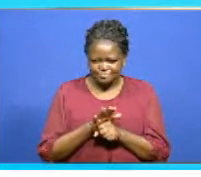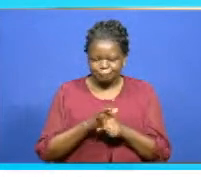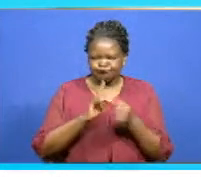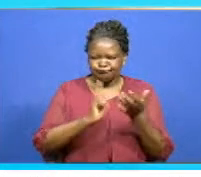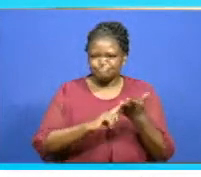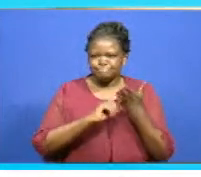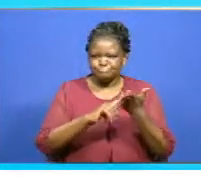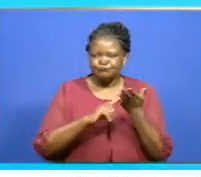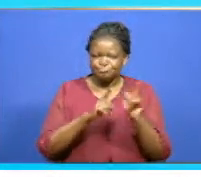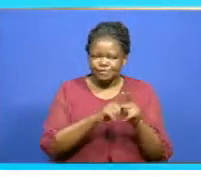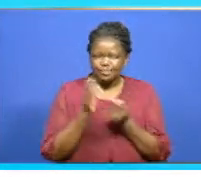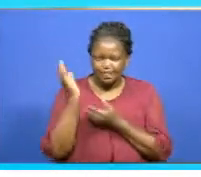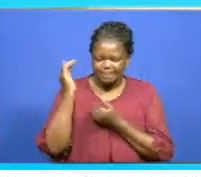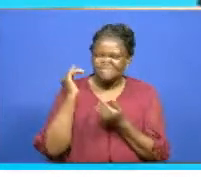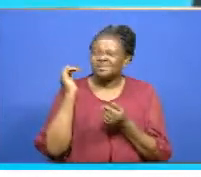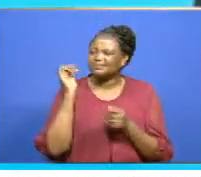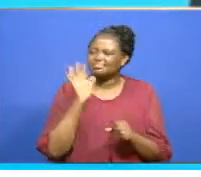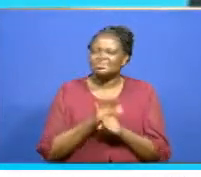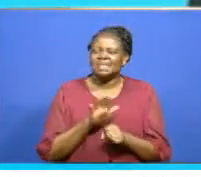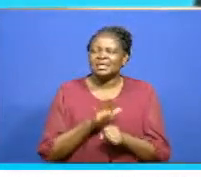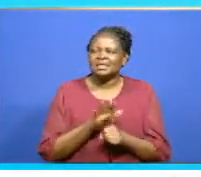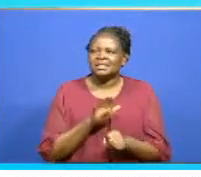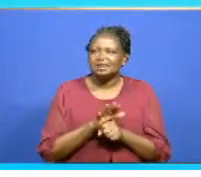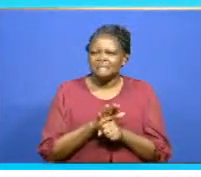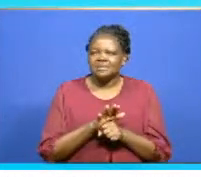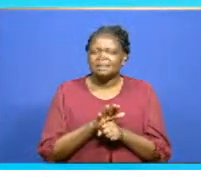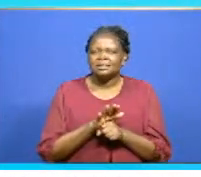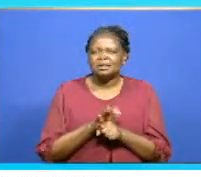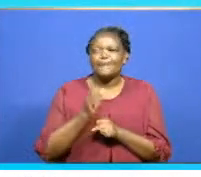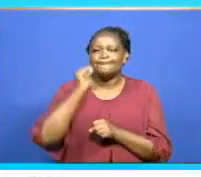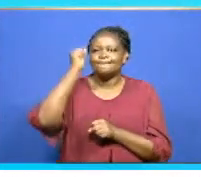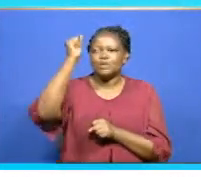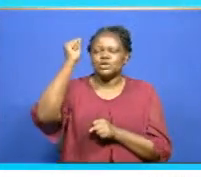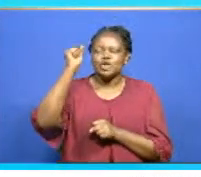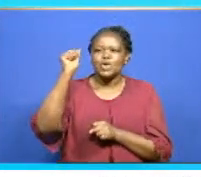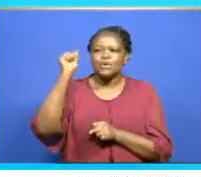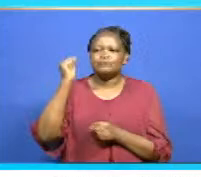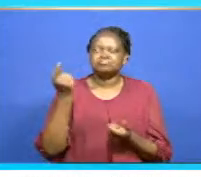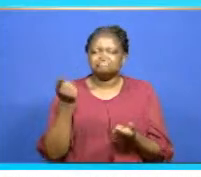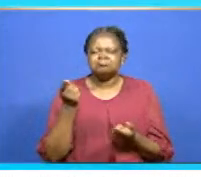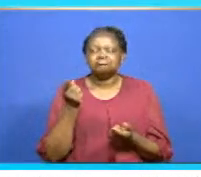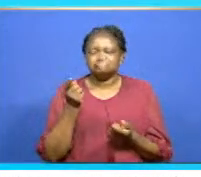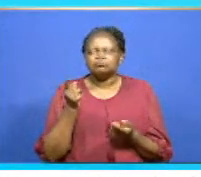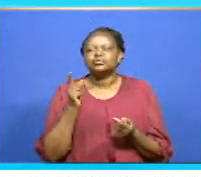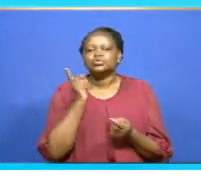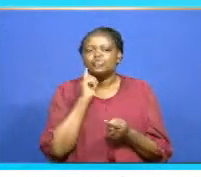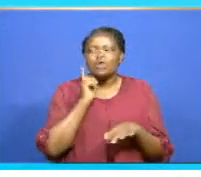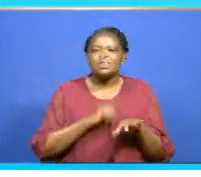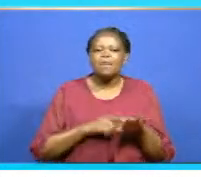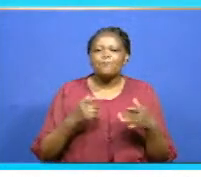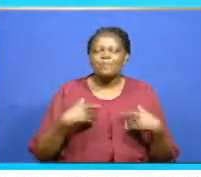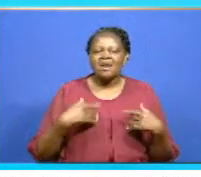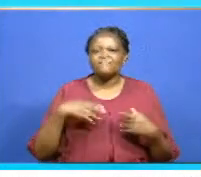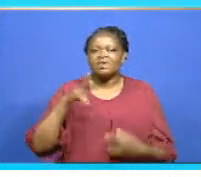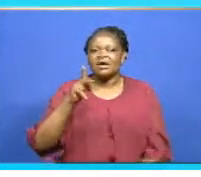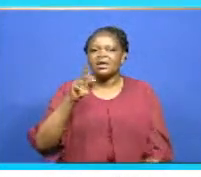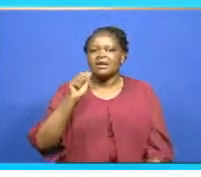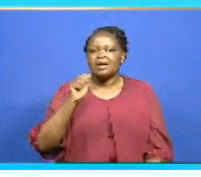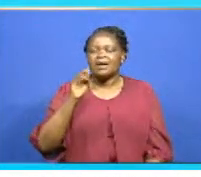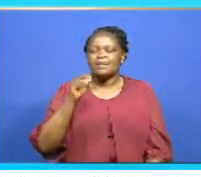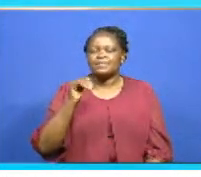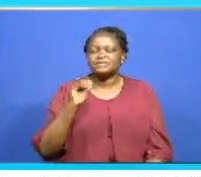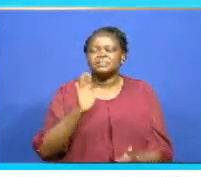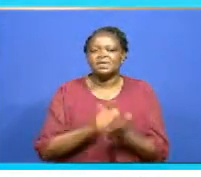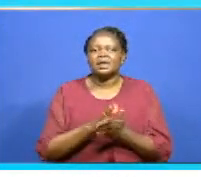debate, and we also expect a lot of heated political temperatures tomorrow when we have the Kabuchai and